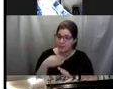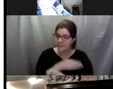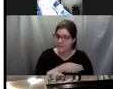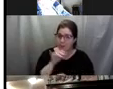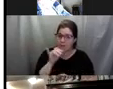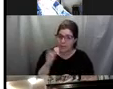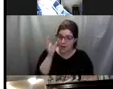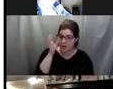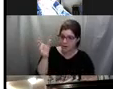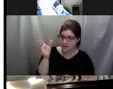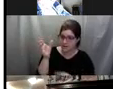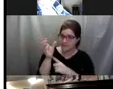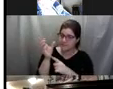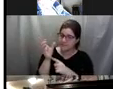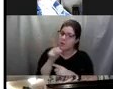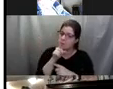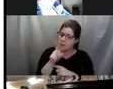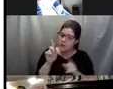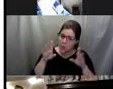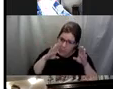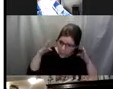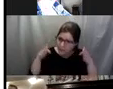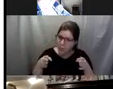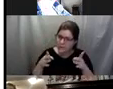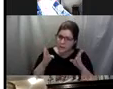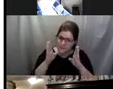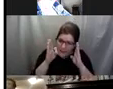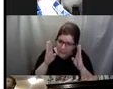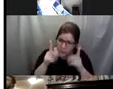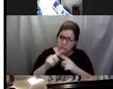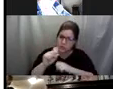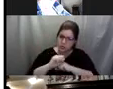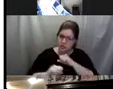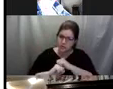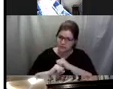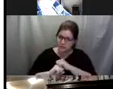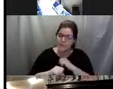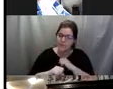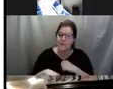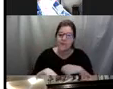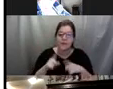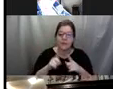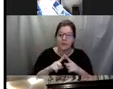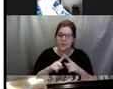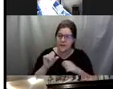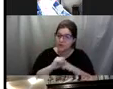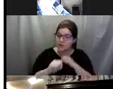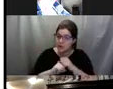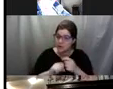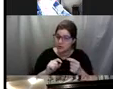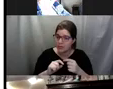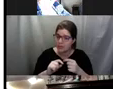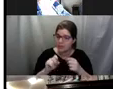idea of really paying attention to the structural sin so that I can go